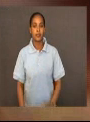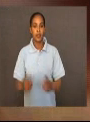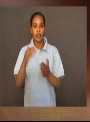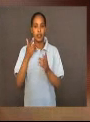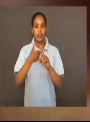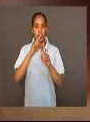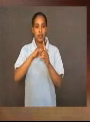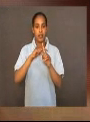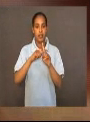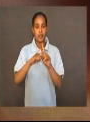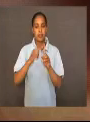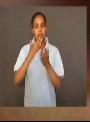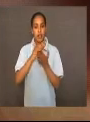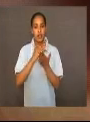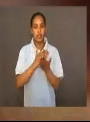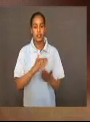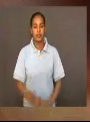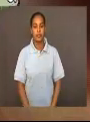Let's get back to our lesson.